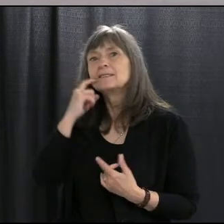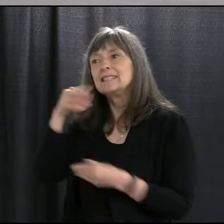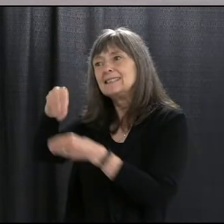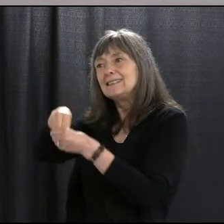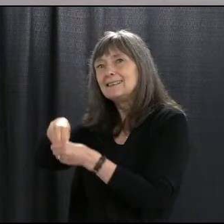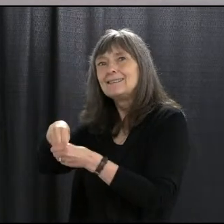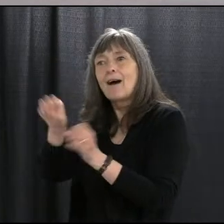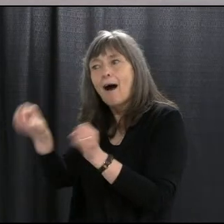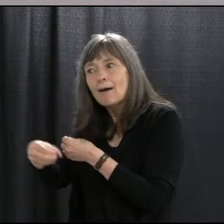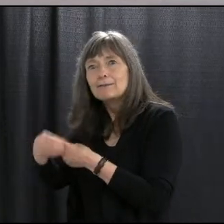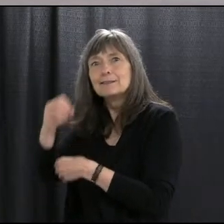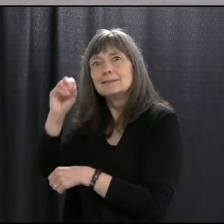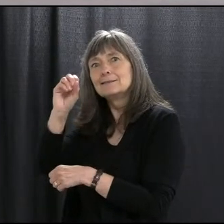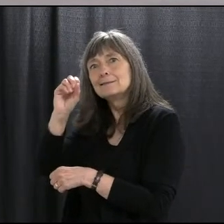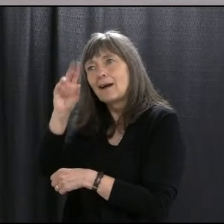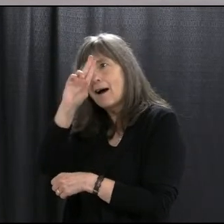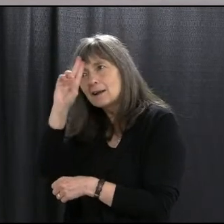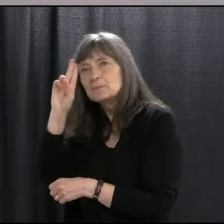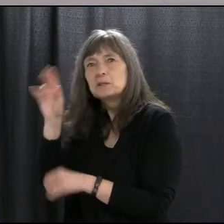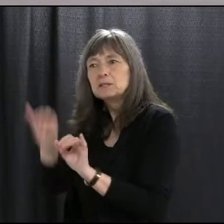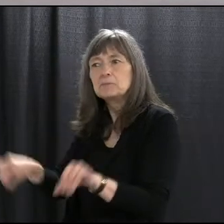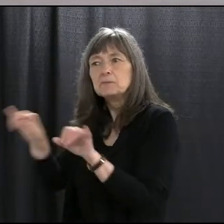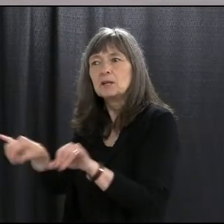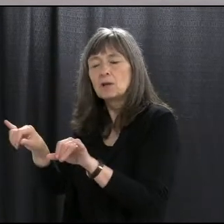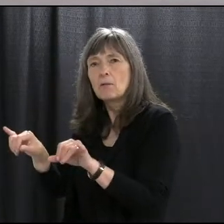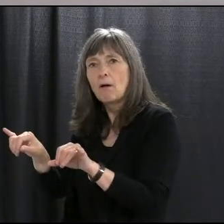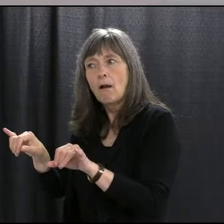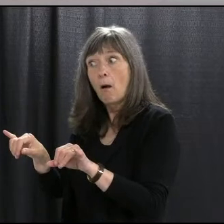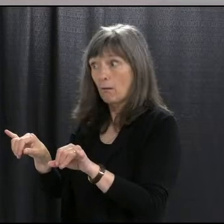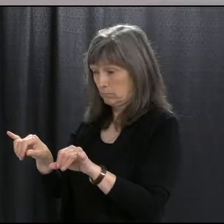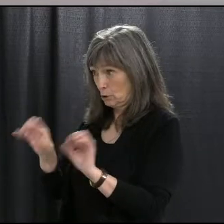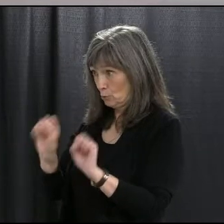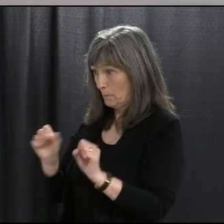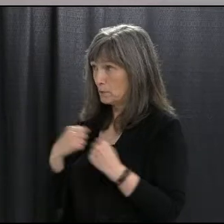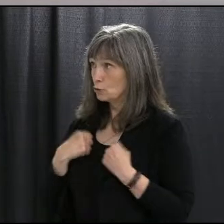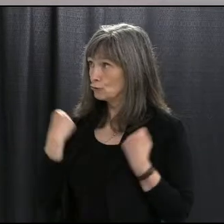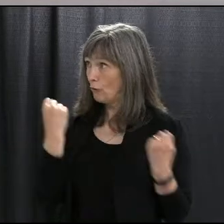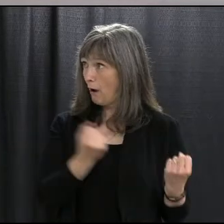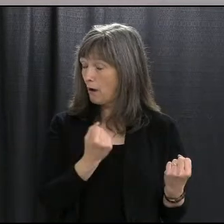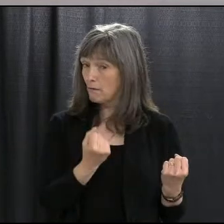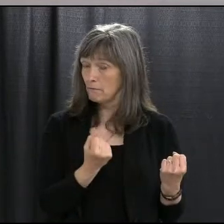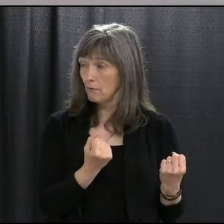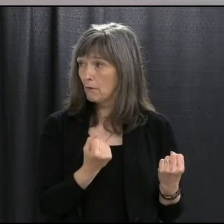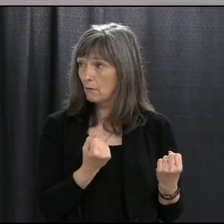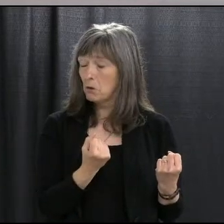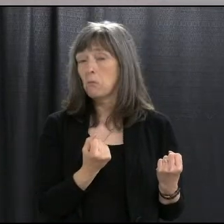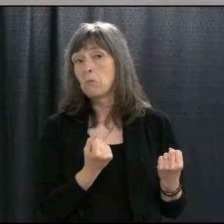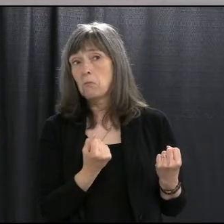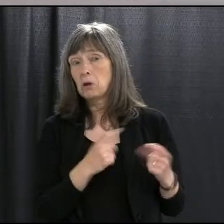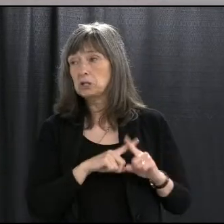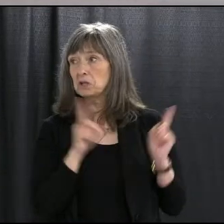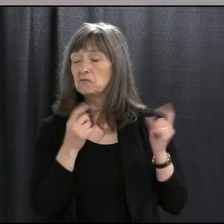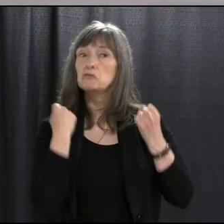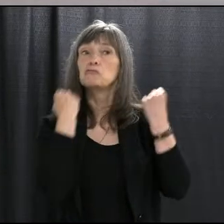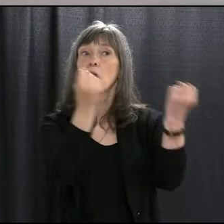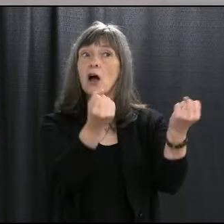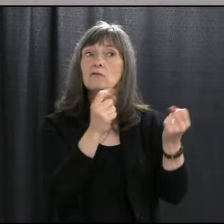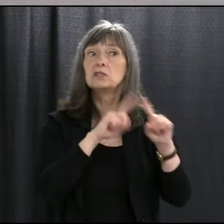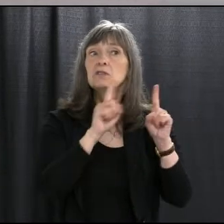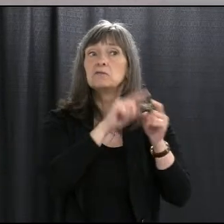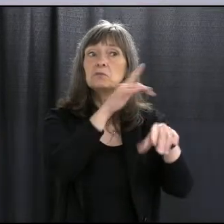on the road, and it's a change of scenery, it's a change of practice, and they're willing to put in the additional hours. So it's not really a